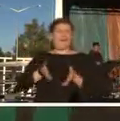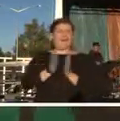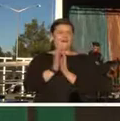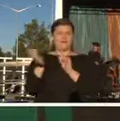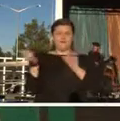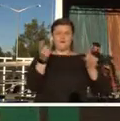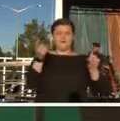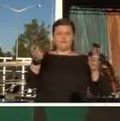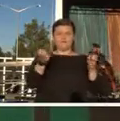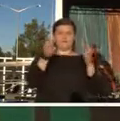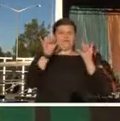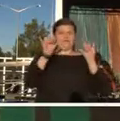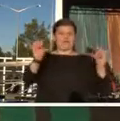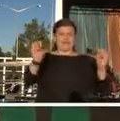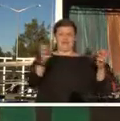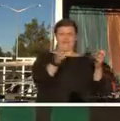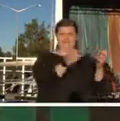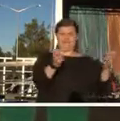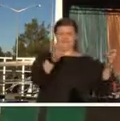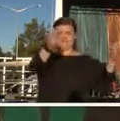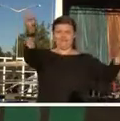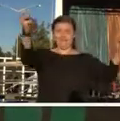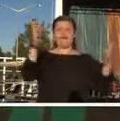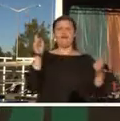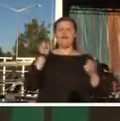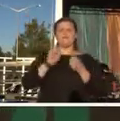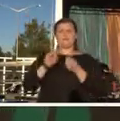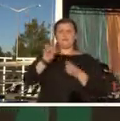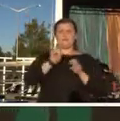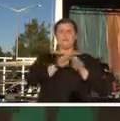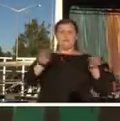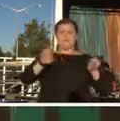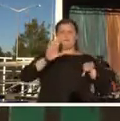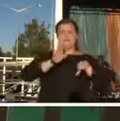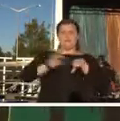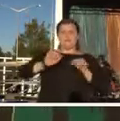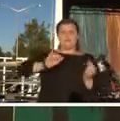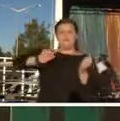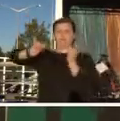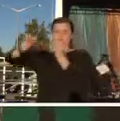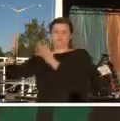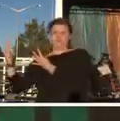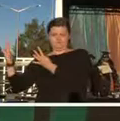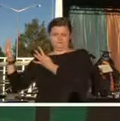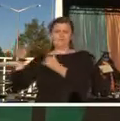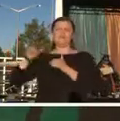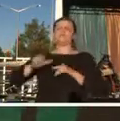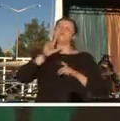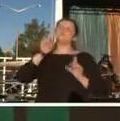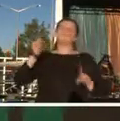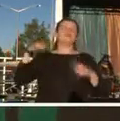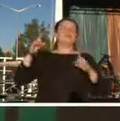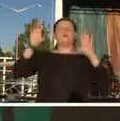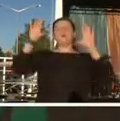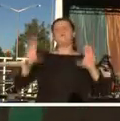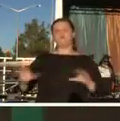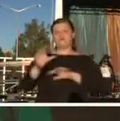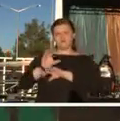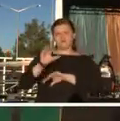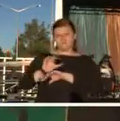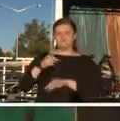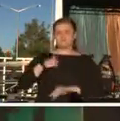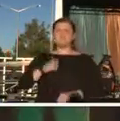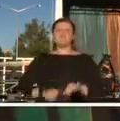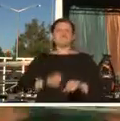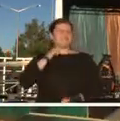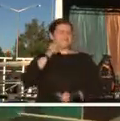it's time for your road to leave the soccer field. This has been a wonderful evening. I'm so proud of each of you,